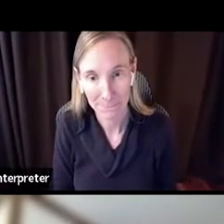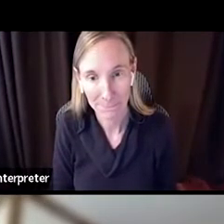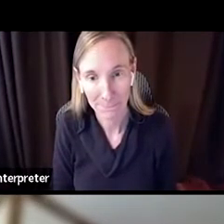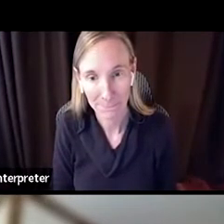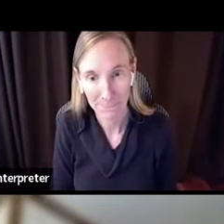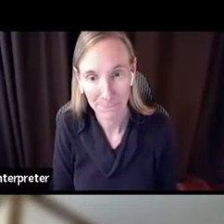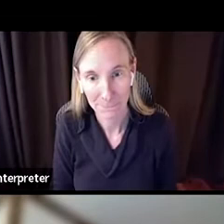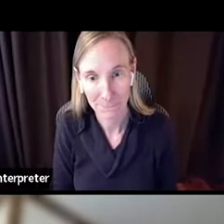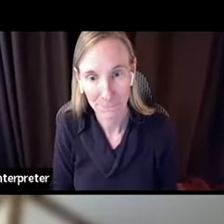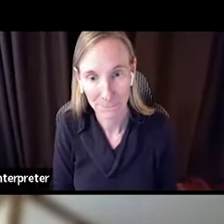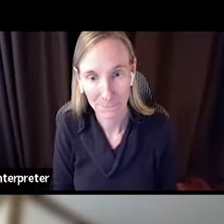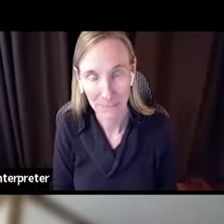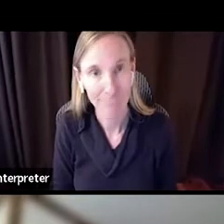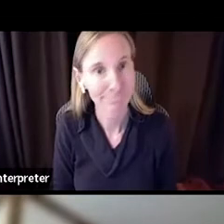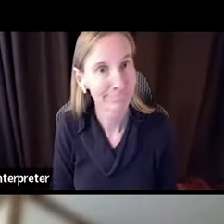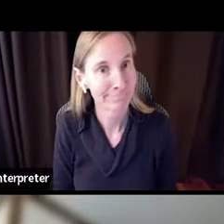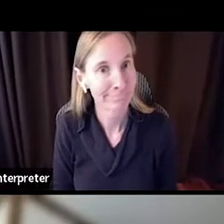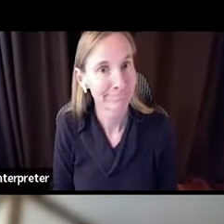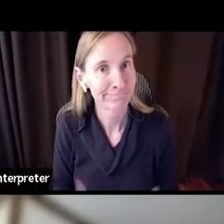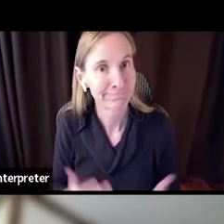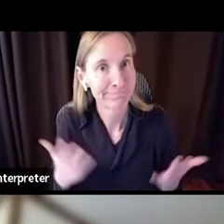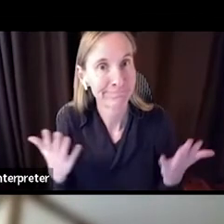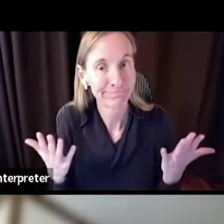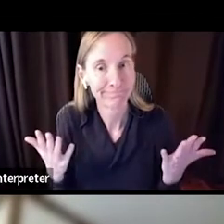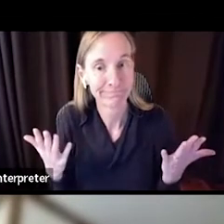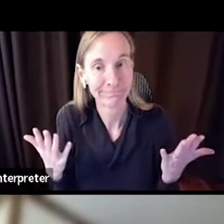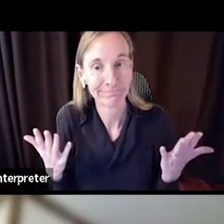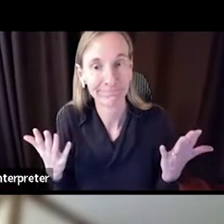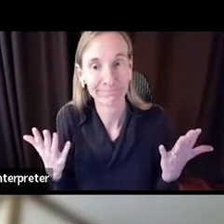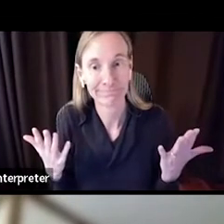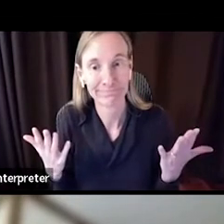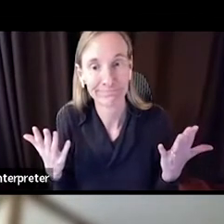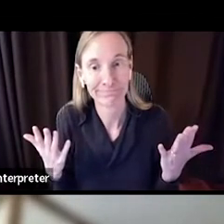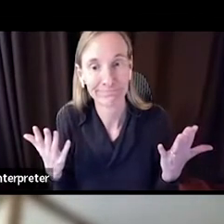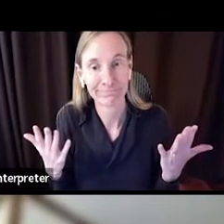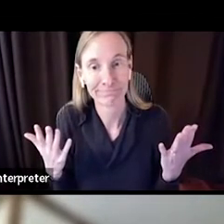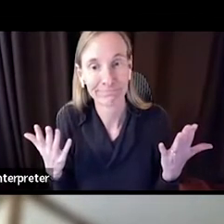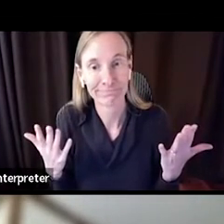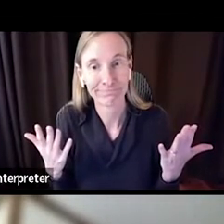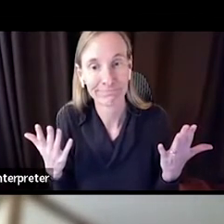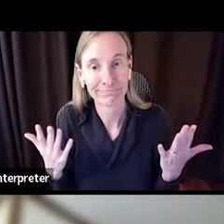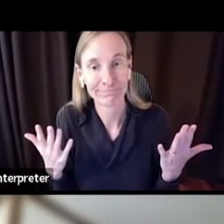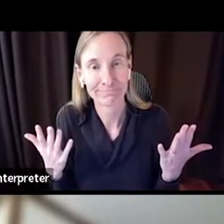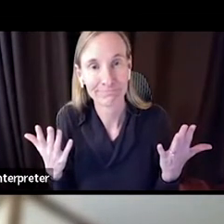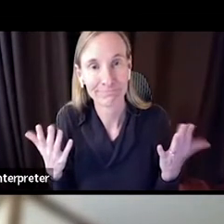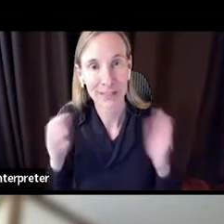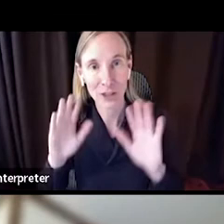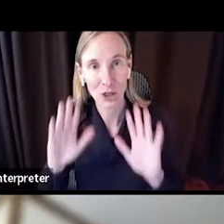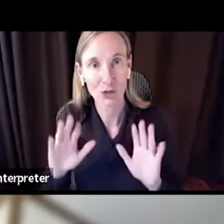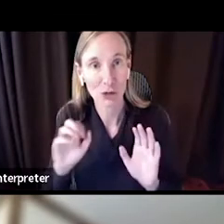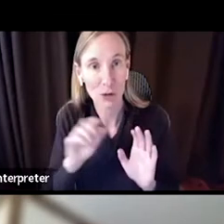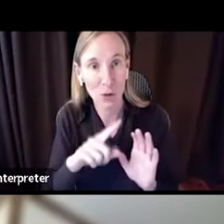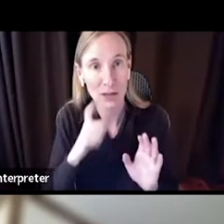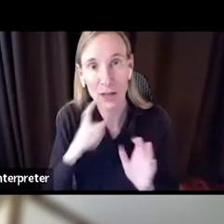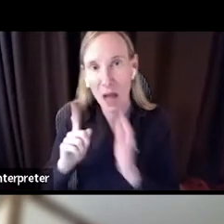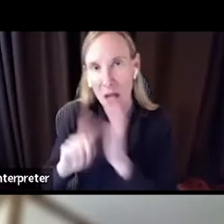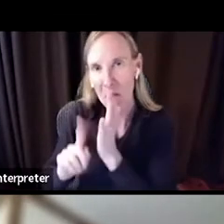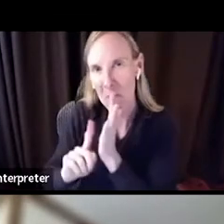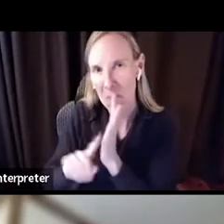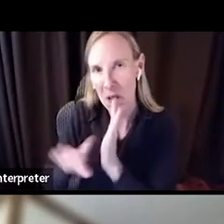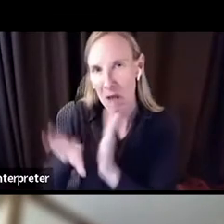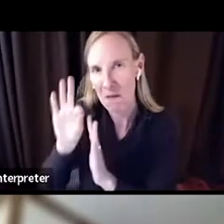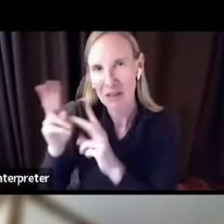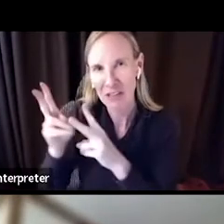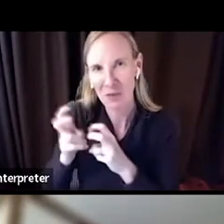You know, I don't know the answer to that off the top of my head. That is a great question, and I'm happy to take that back and see if we could